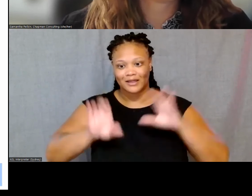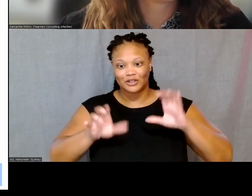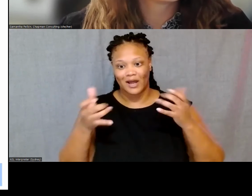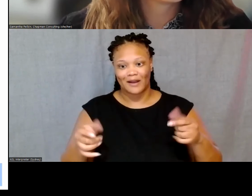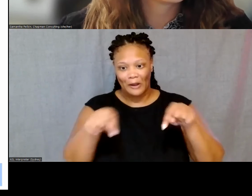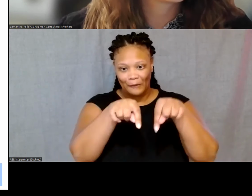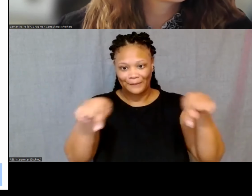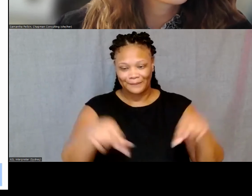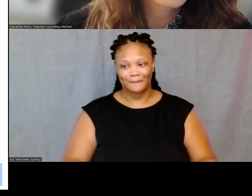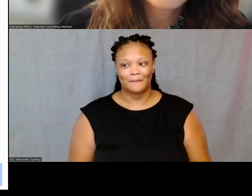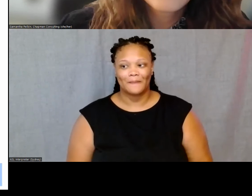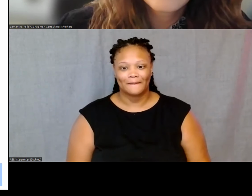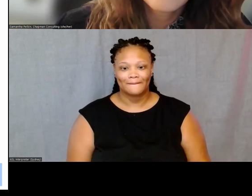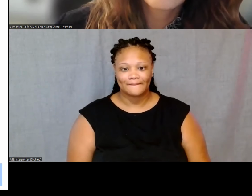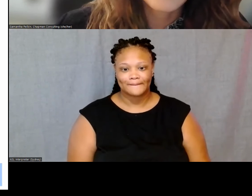that.